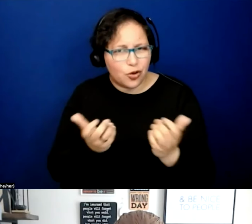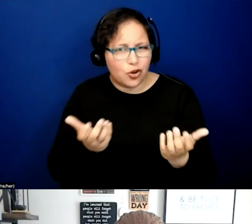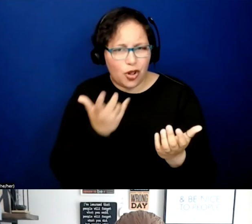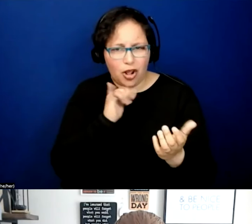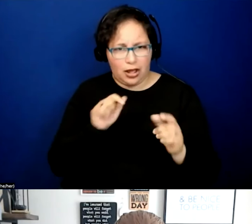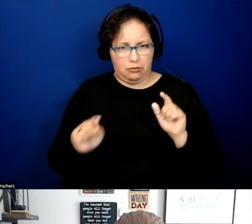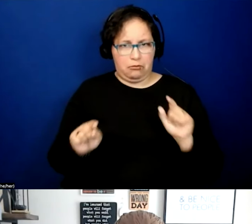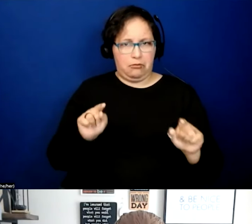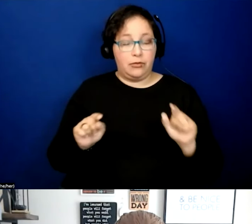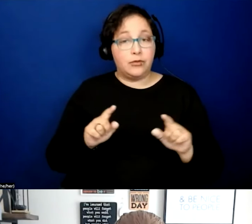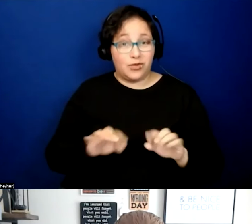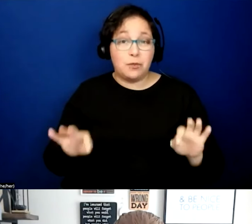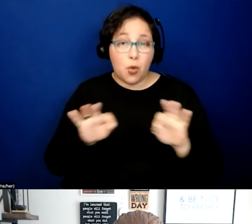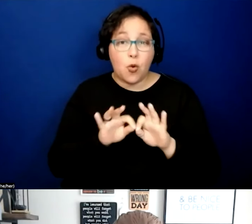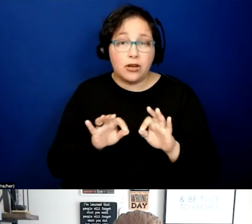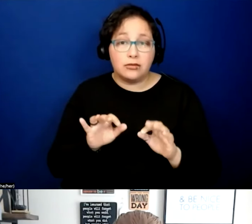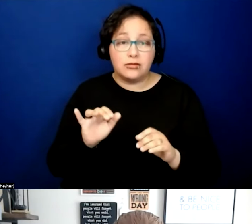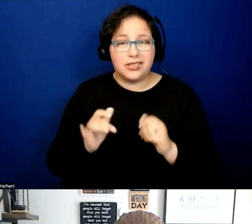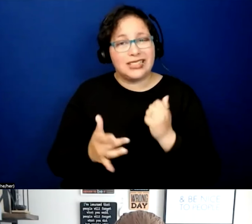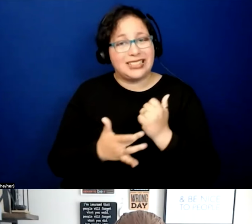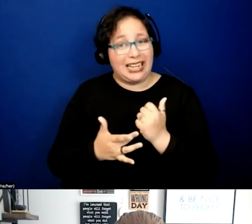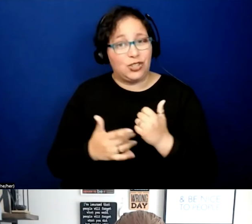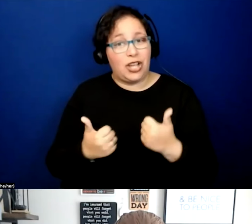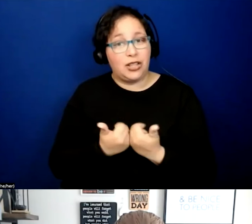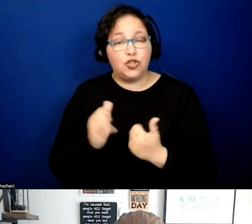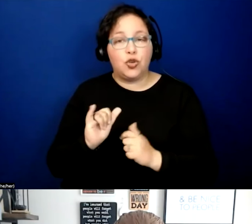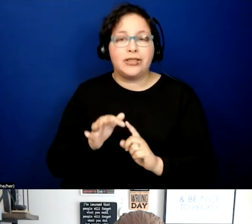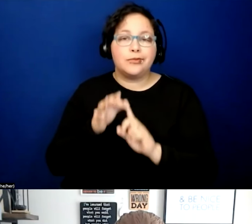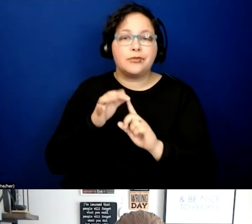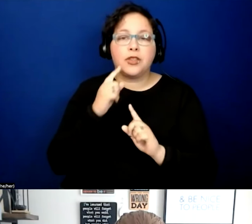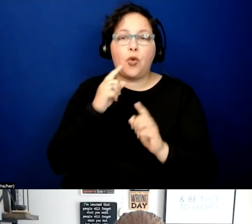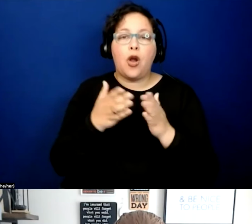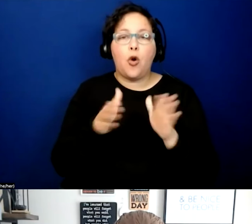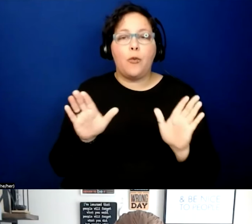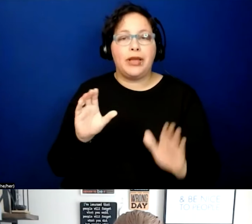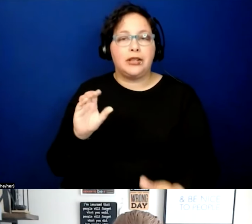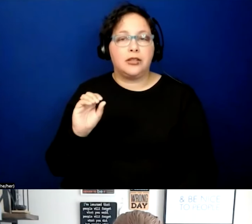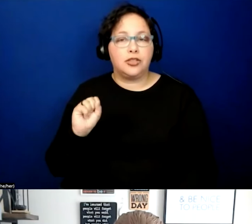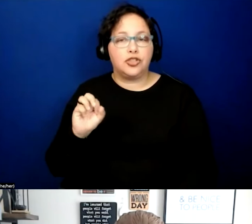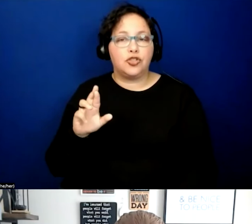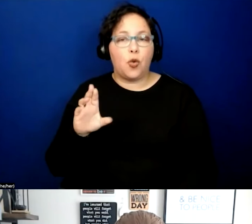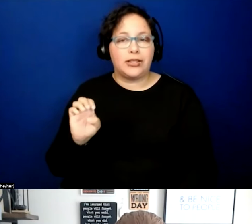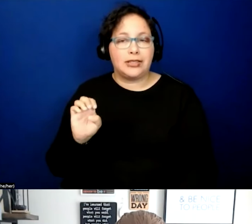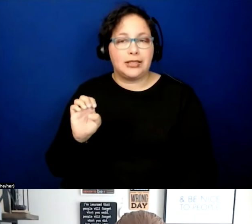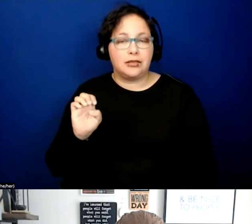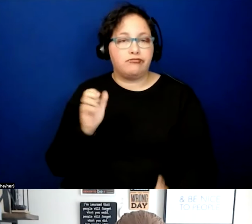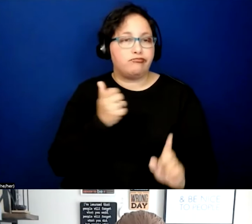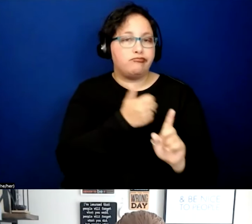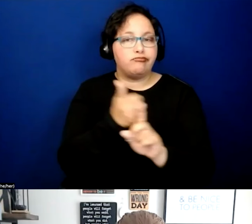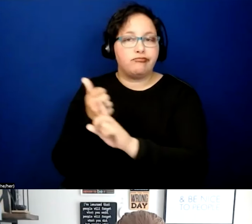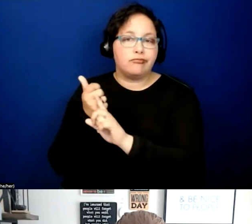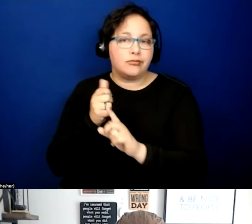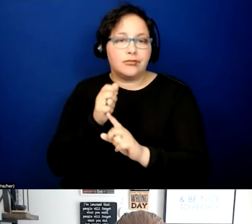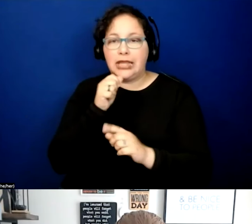are like huge like technical challenges, particularly in an open source community that doesn't necessarily have like